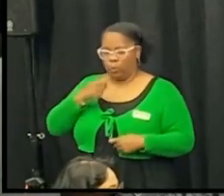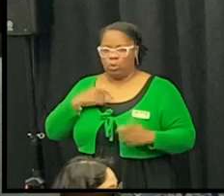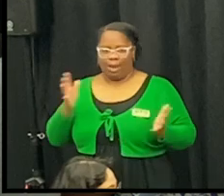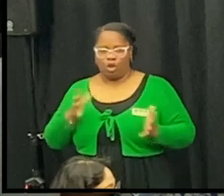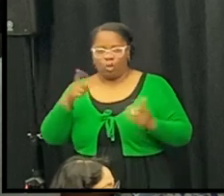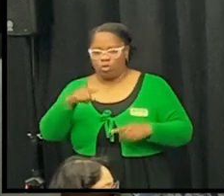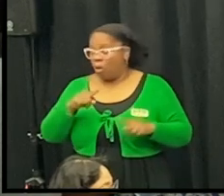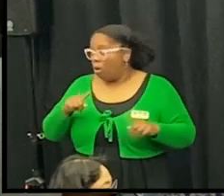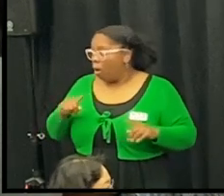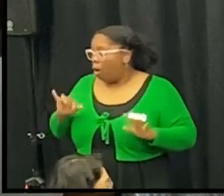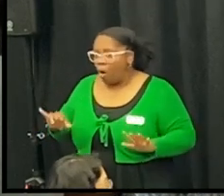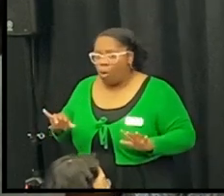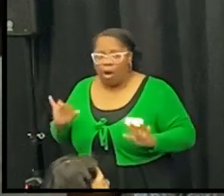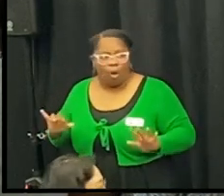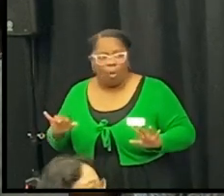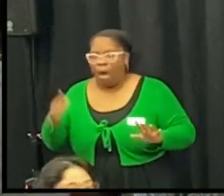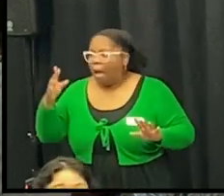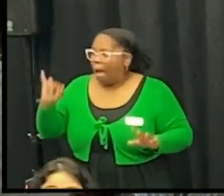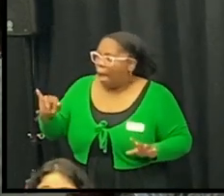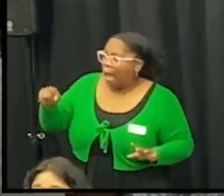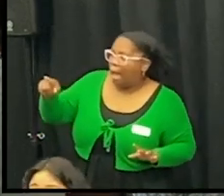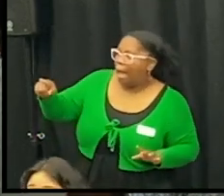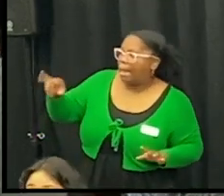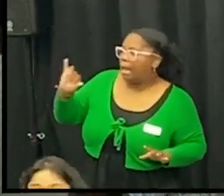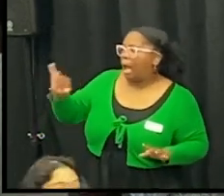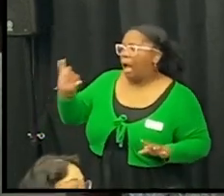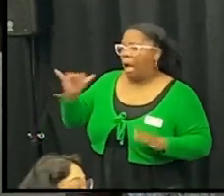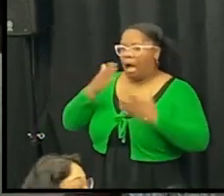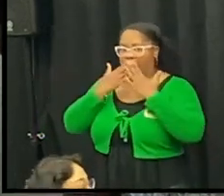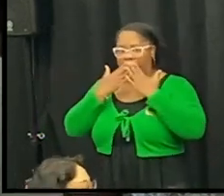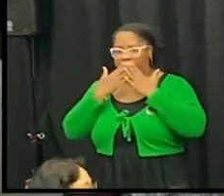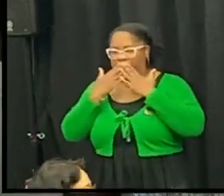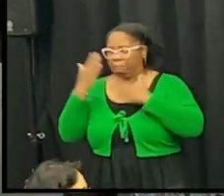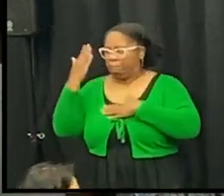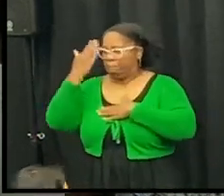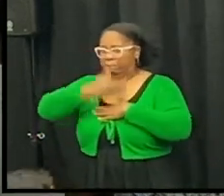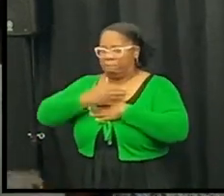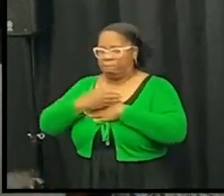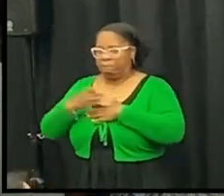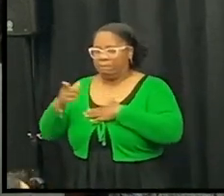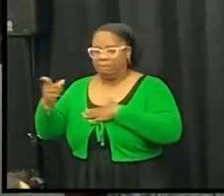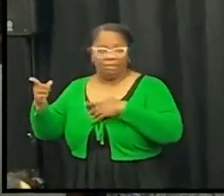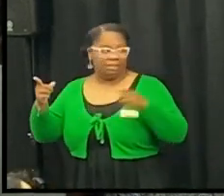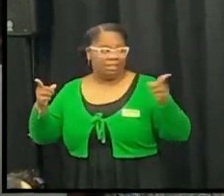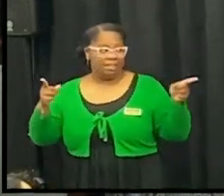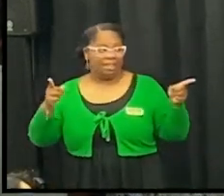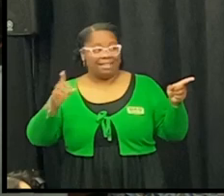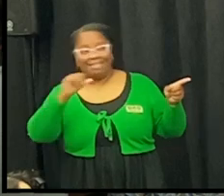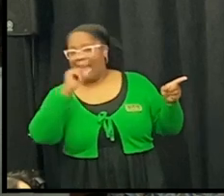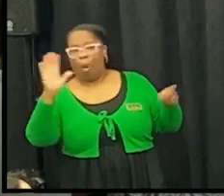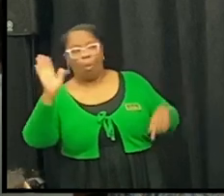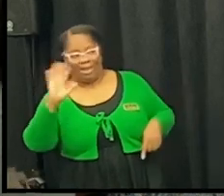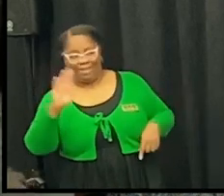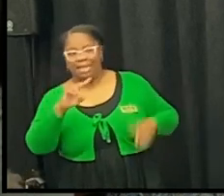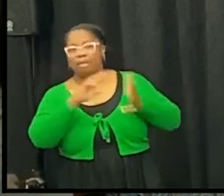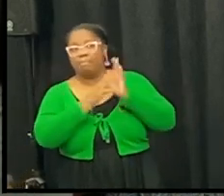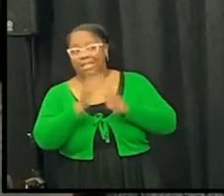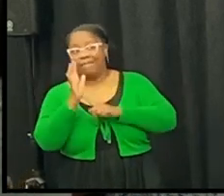visit website. Oh, hi. Oh, I see that. Oh, my goodness. That was a five, not a wave.